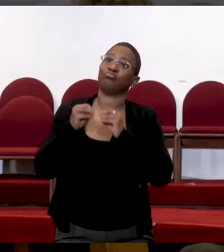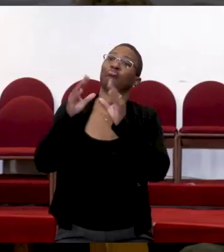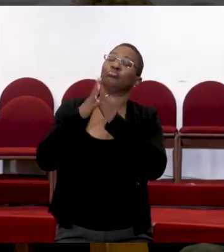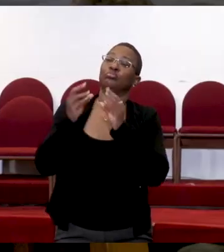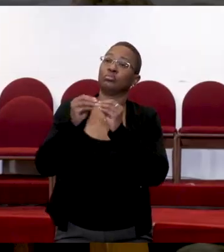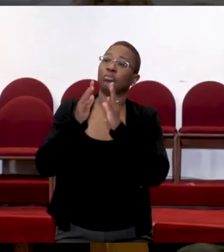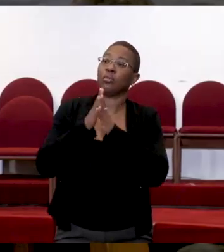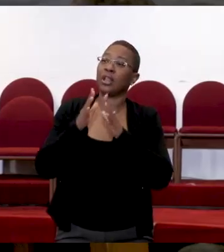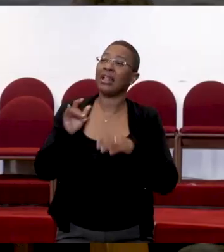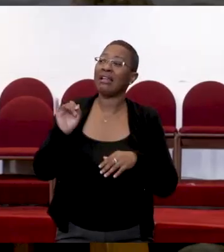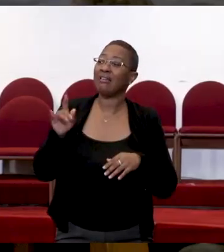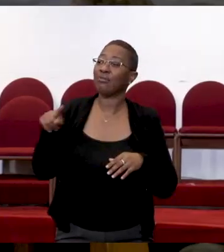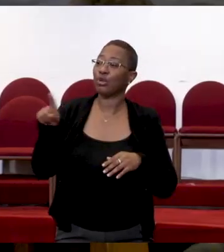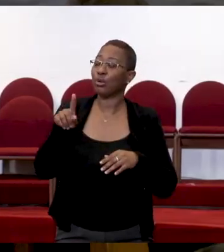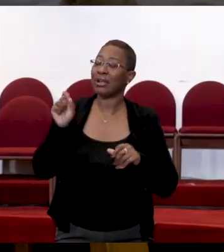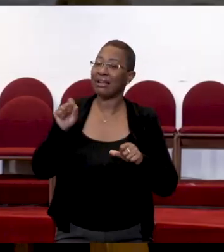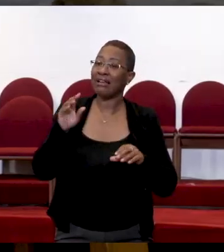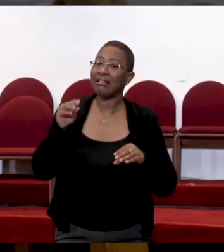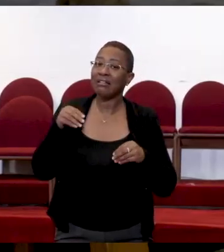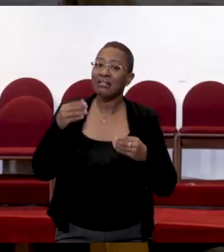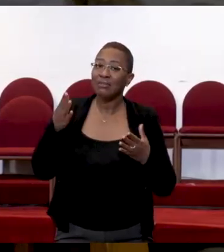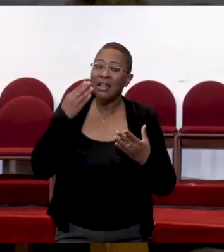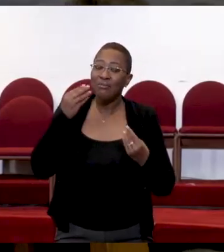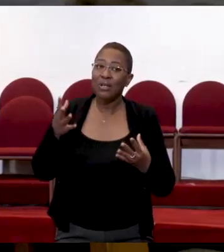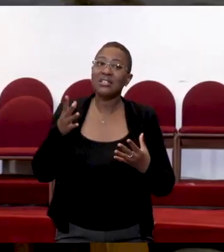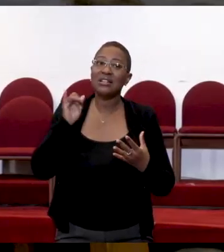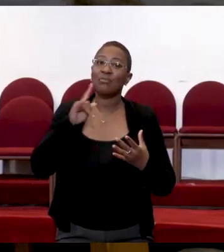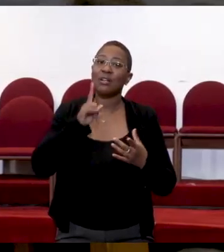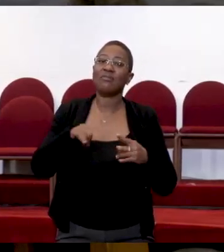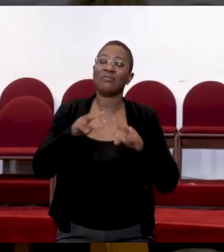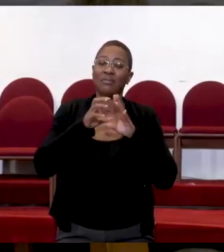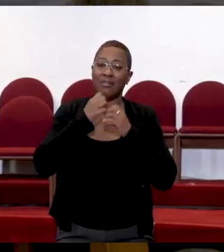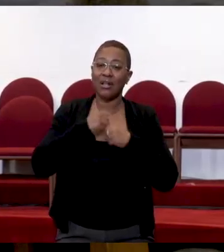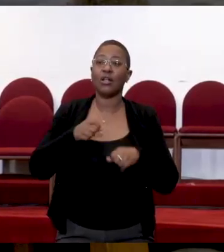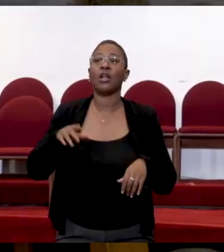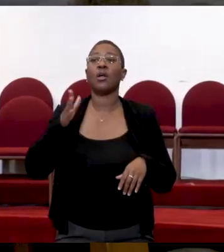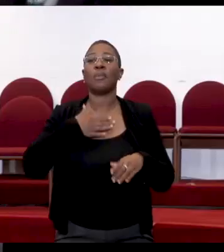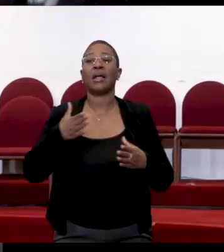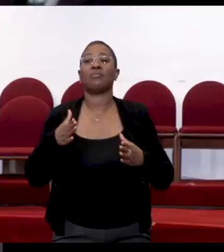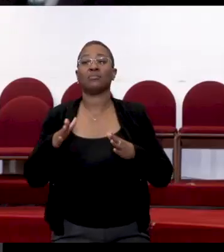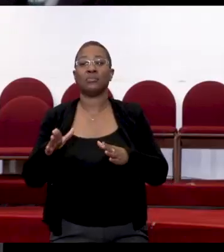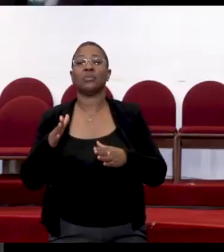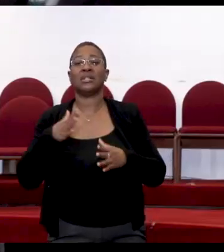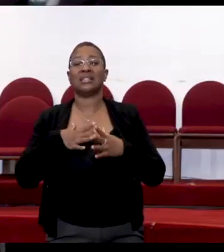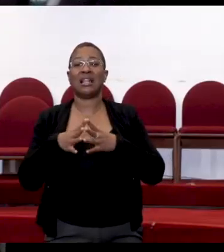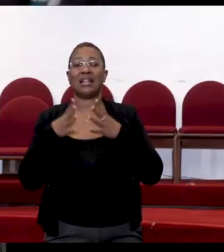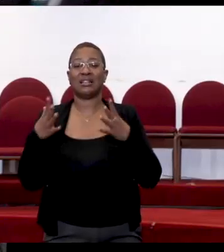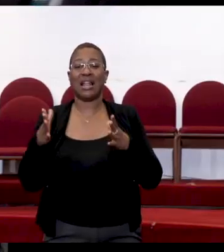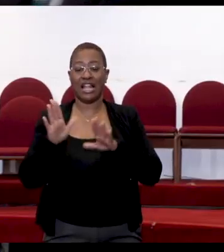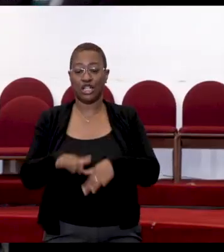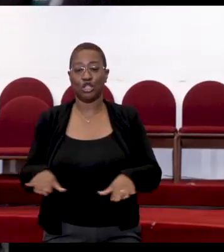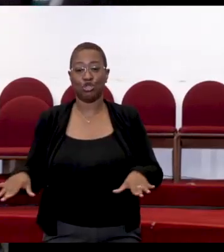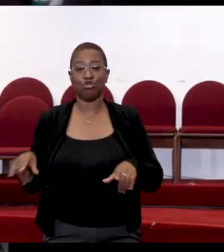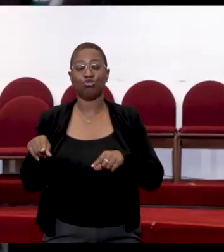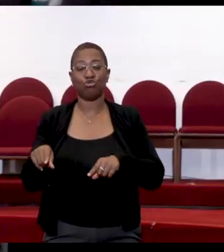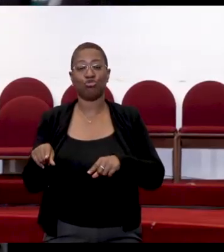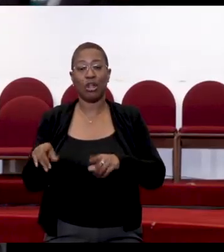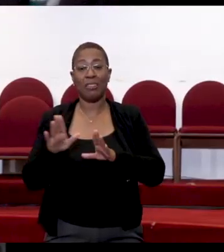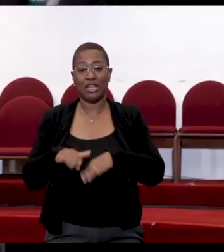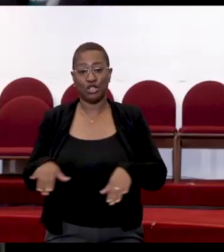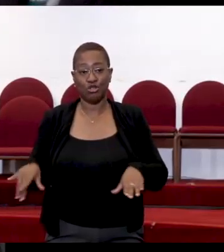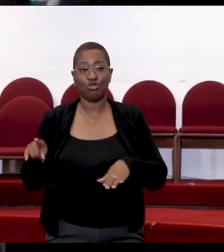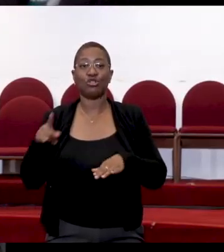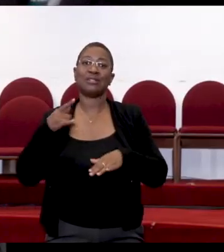if you can help give them that intelligence, you'd be very valuable to them. Okay, well, on my block, it's a lot of children. So the children